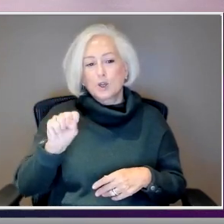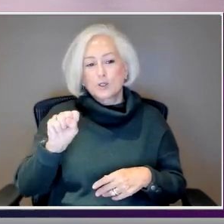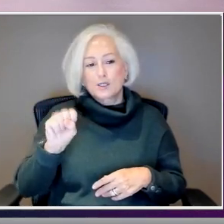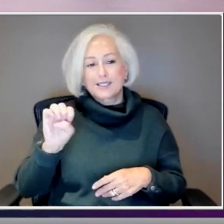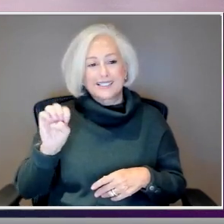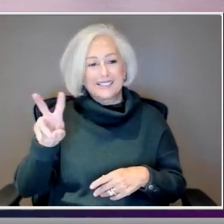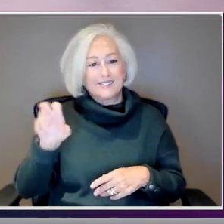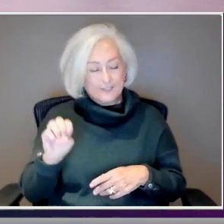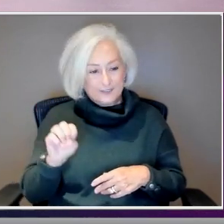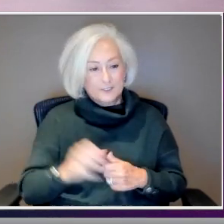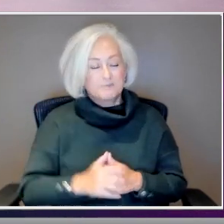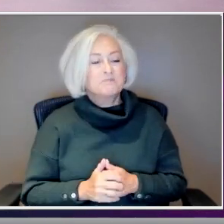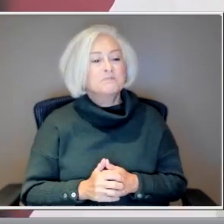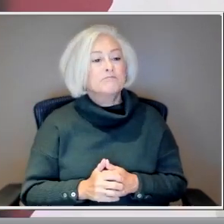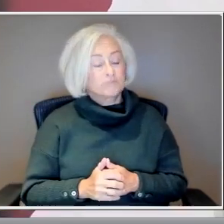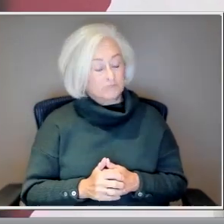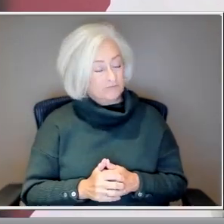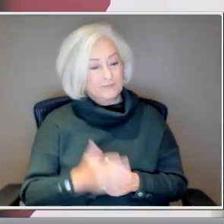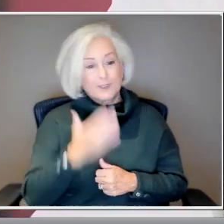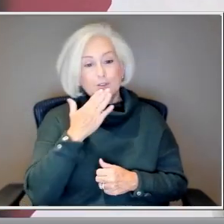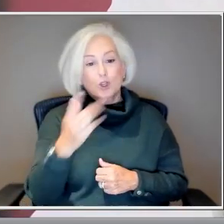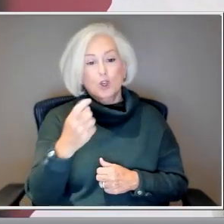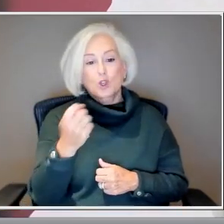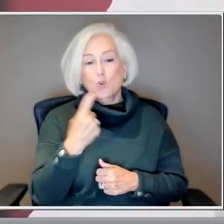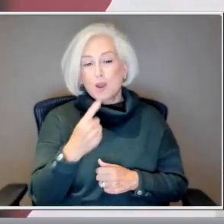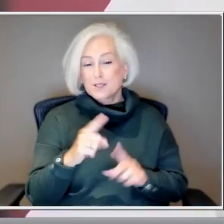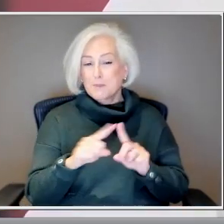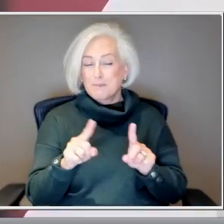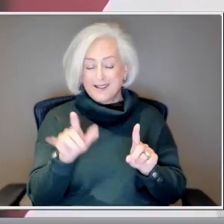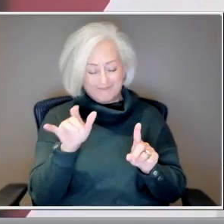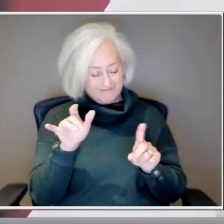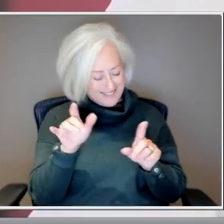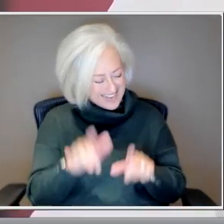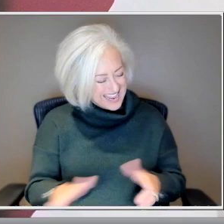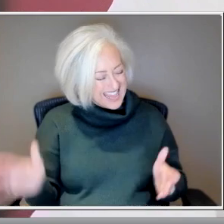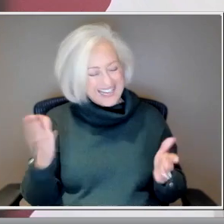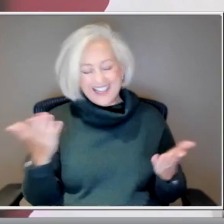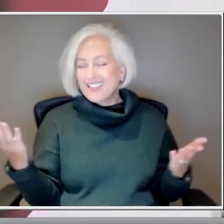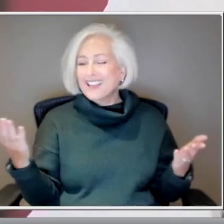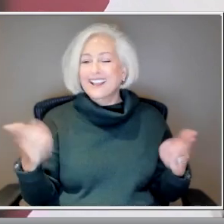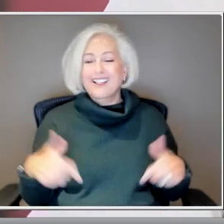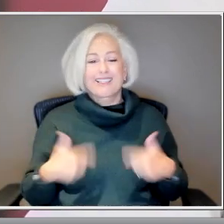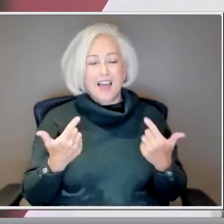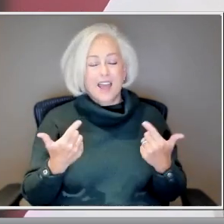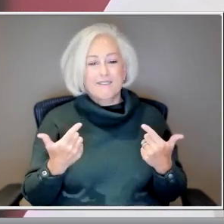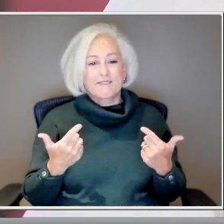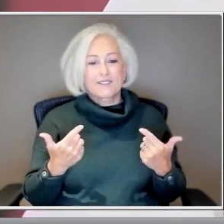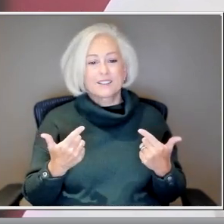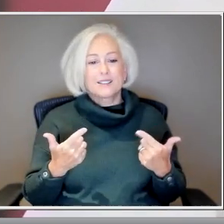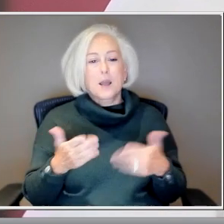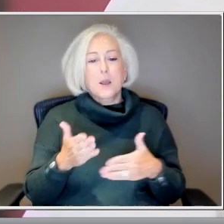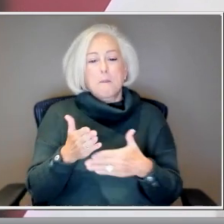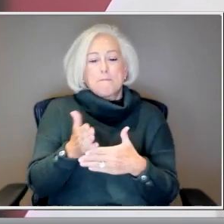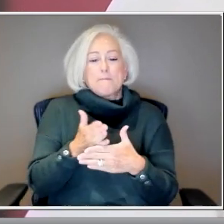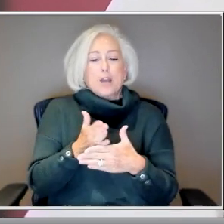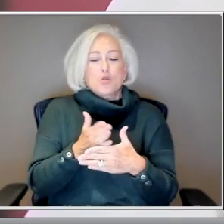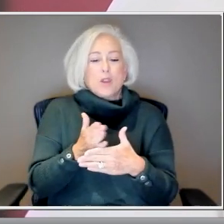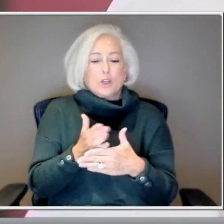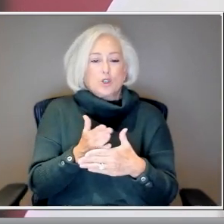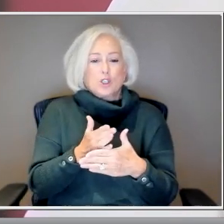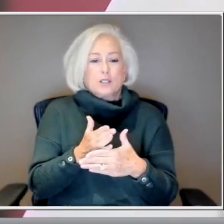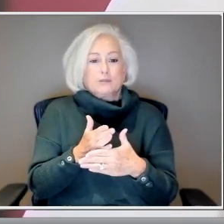advice? It's a great question, but I think just like anything in life, moderation is the key. Yeah. There are controversy about